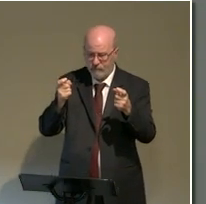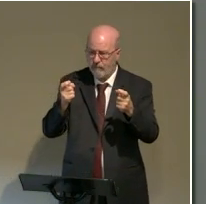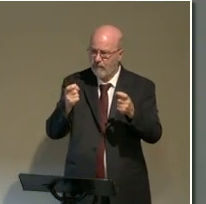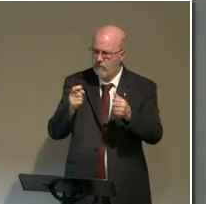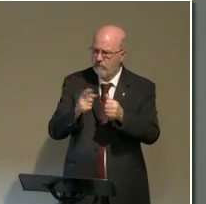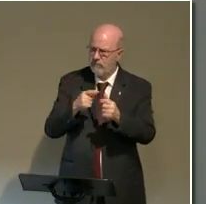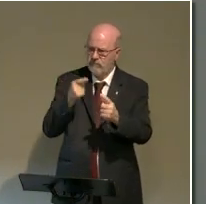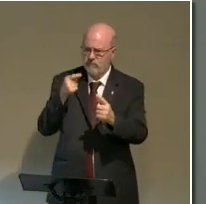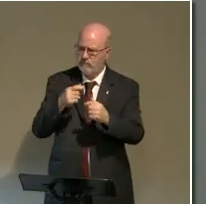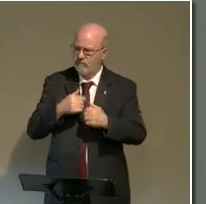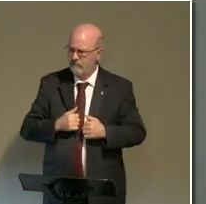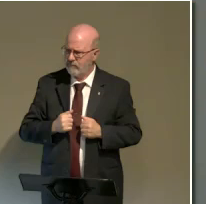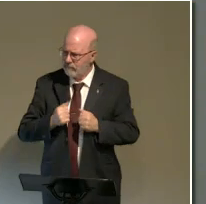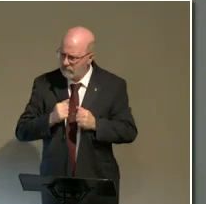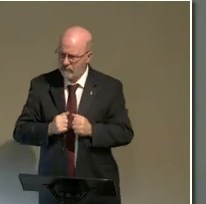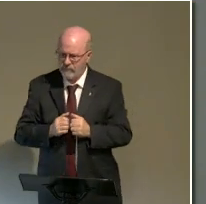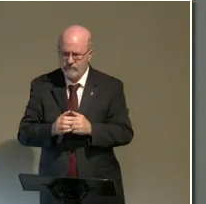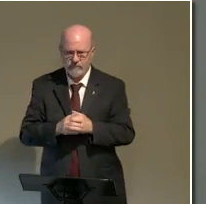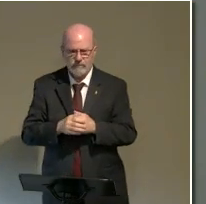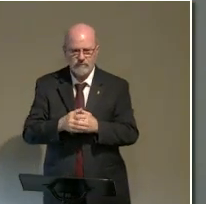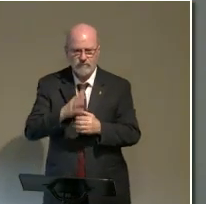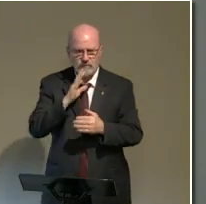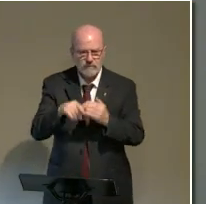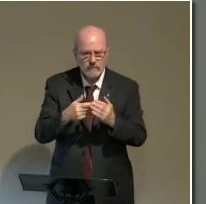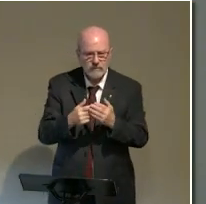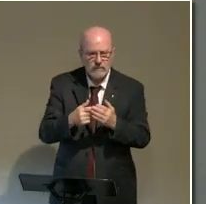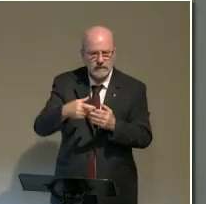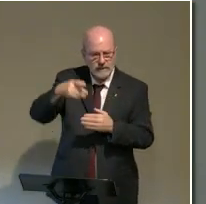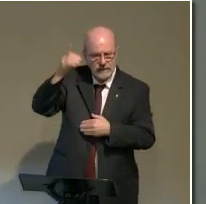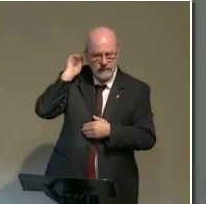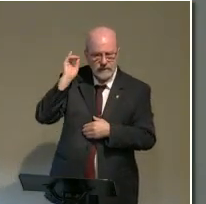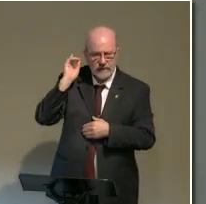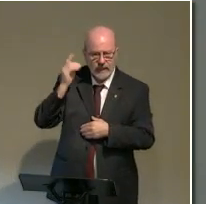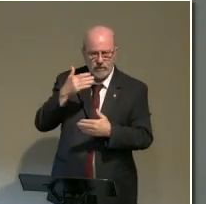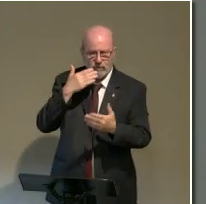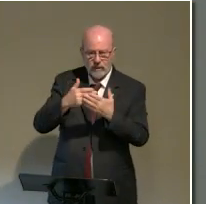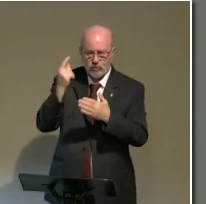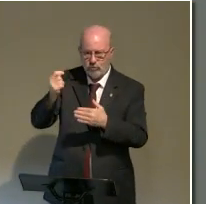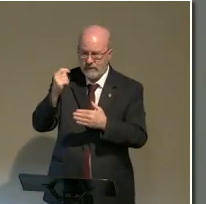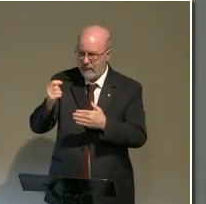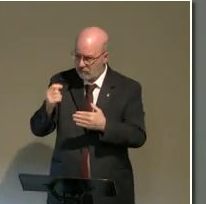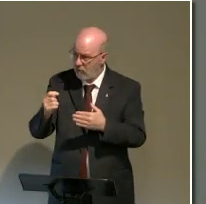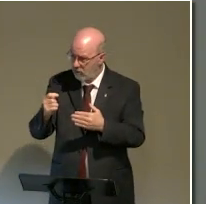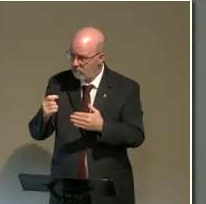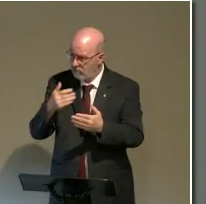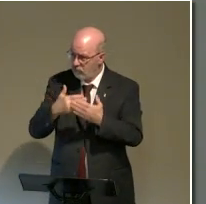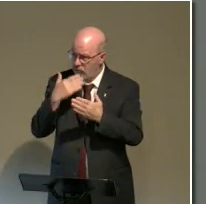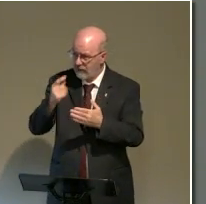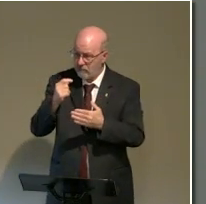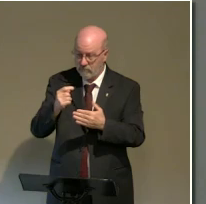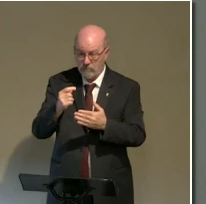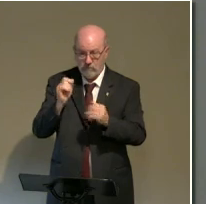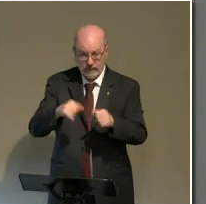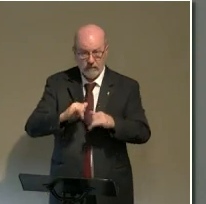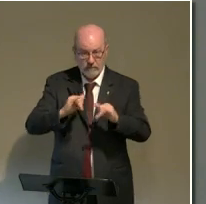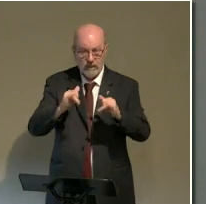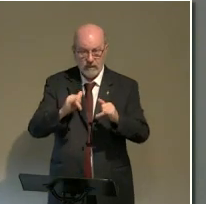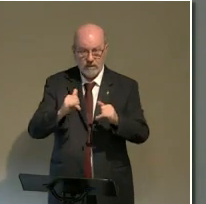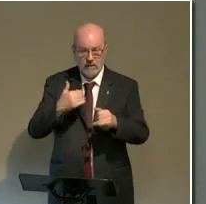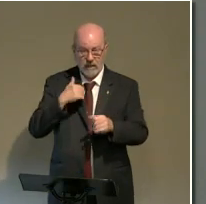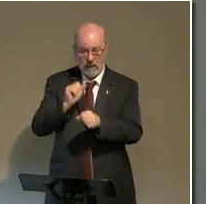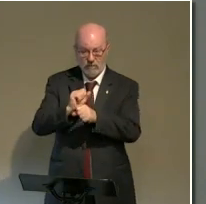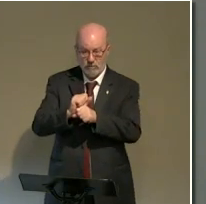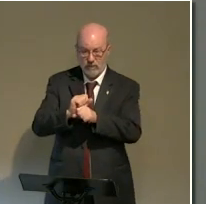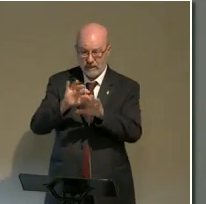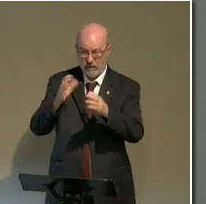the first point I want to kind of touch on is Daniel had a good testimony, okay? That could be me and you. I work in a secular